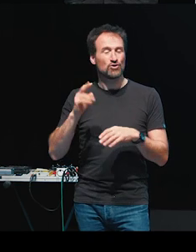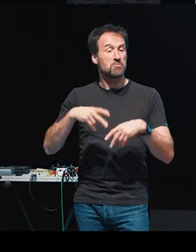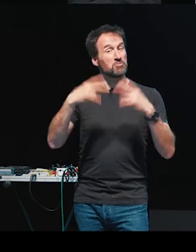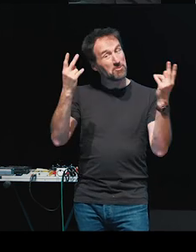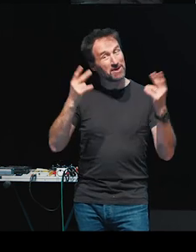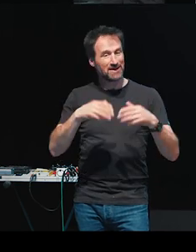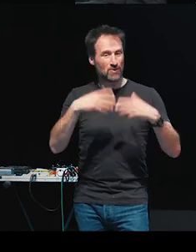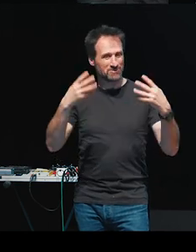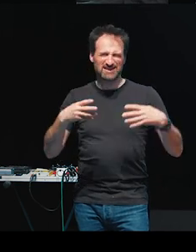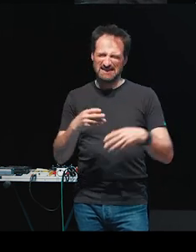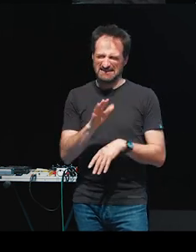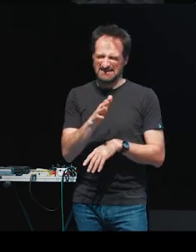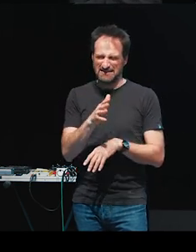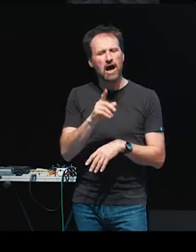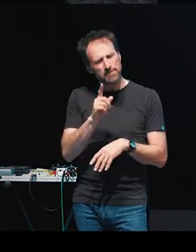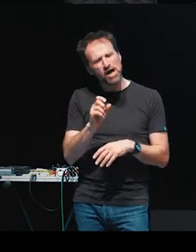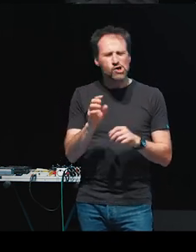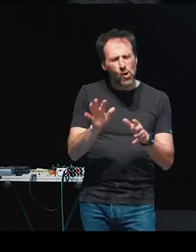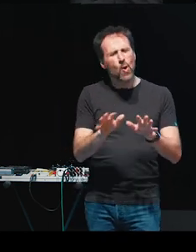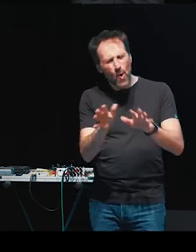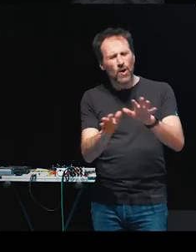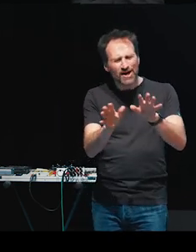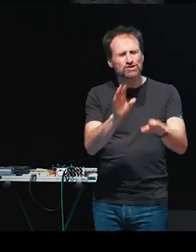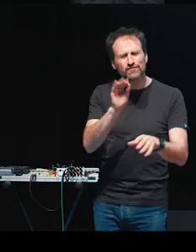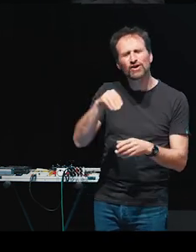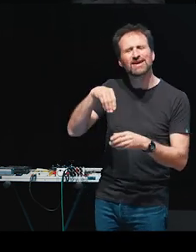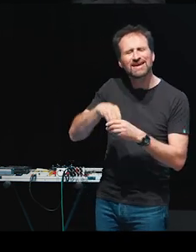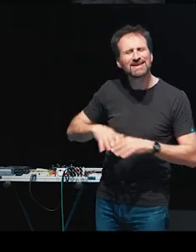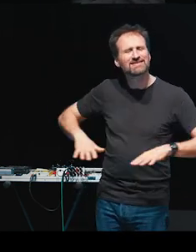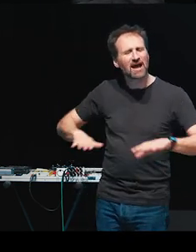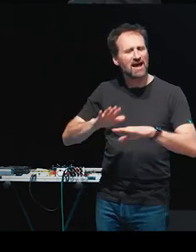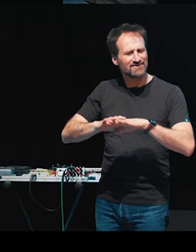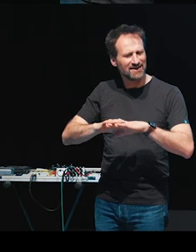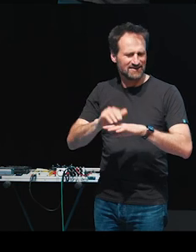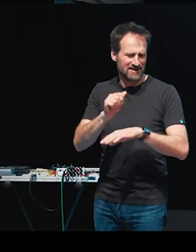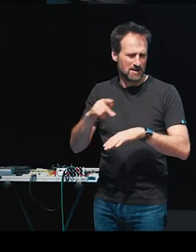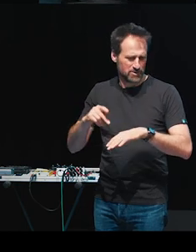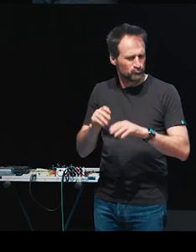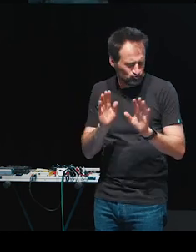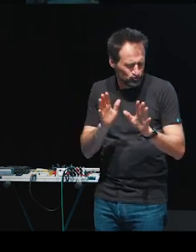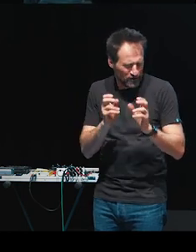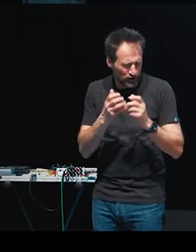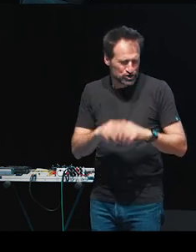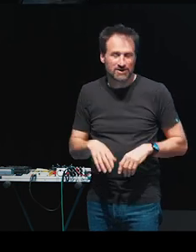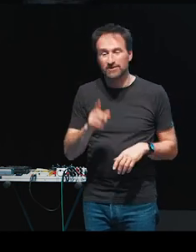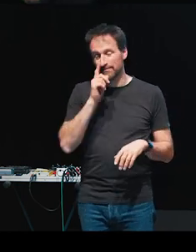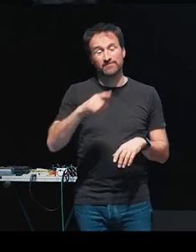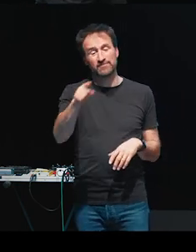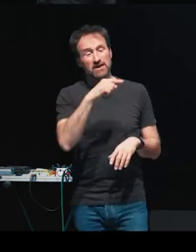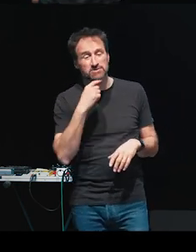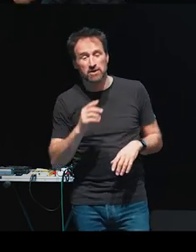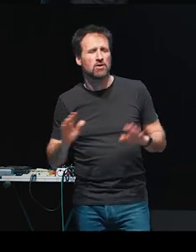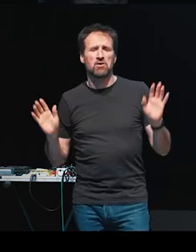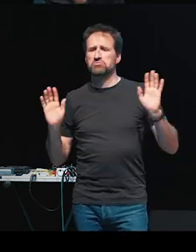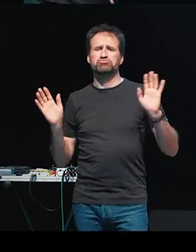is quite okay-ish for intranet-style applications. If you say no, we don't have legacy, we